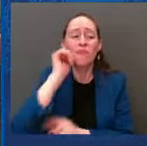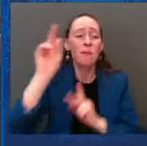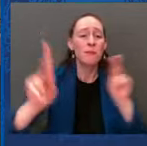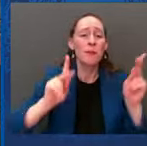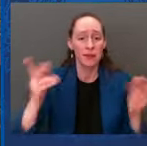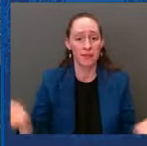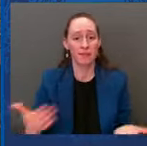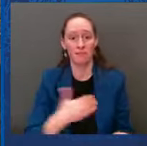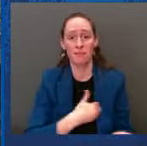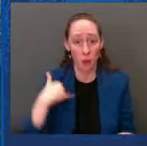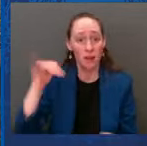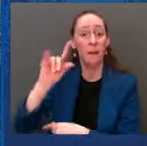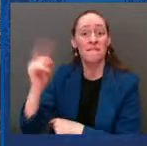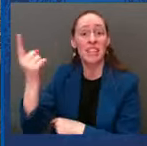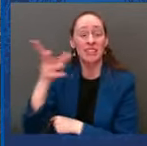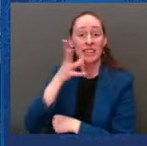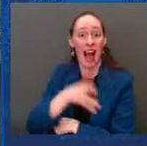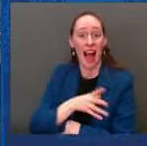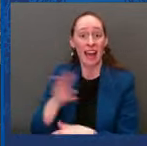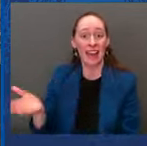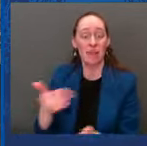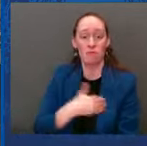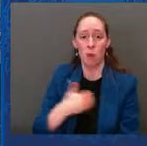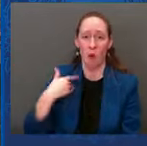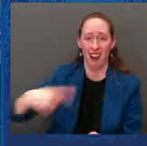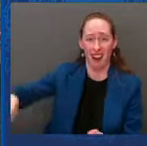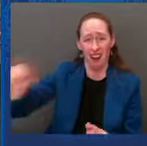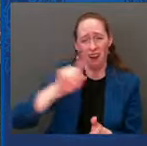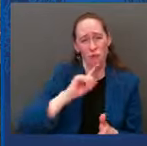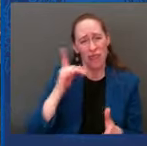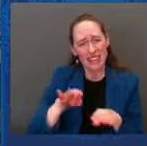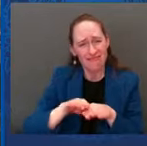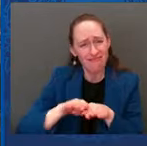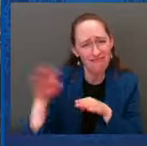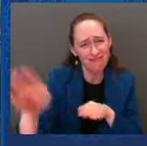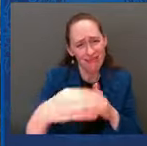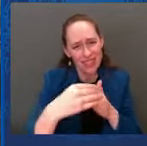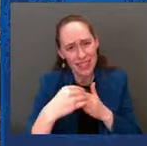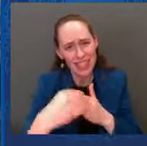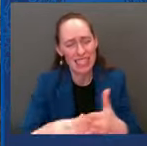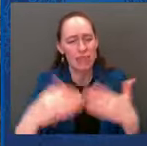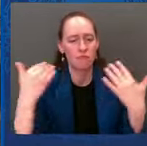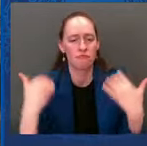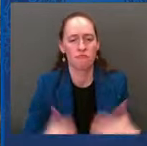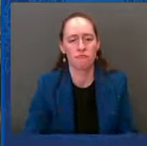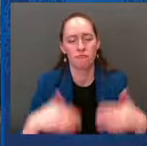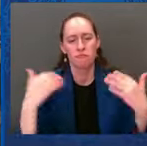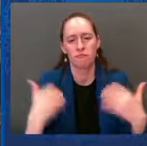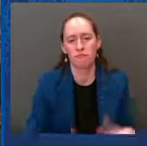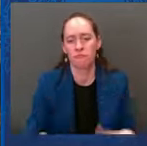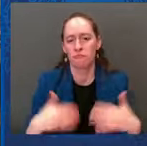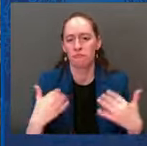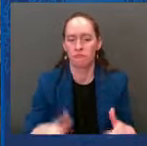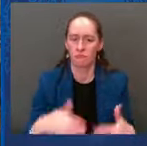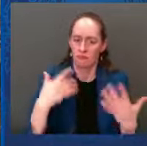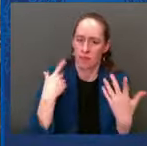determination, showcasing all that's good about the human spirit. Madam First Lady, we love you. Thank you all.